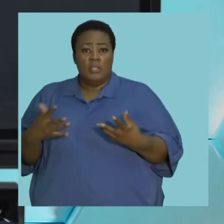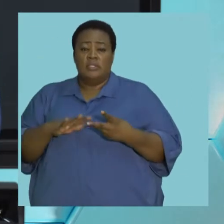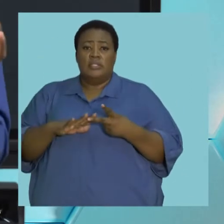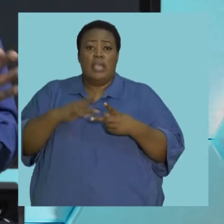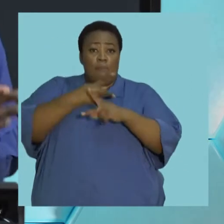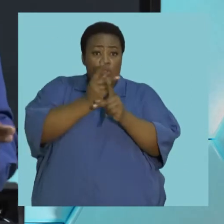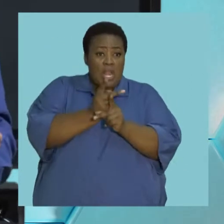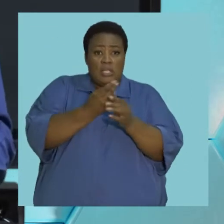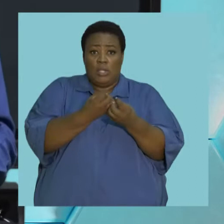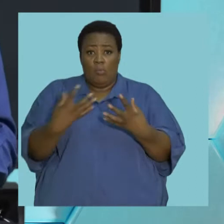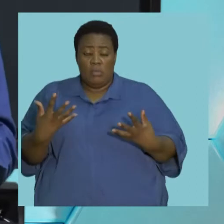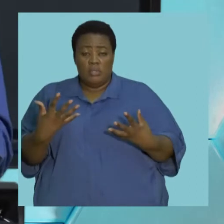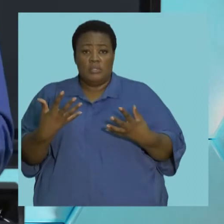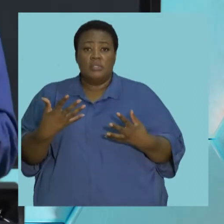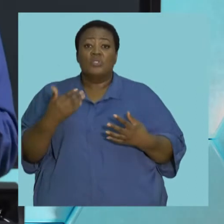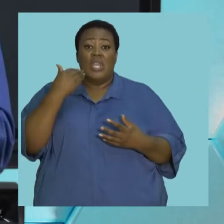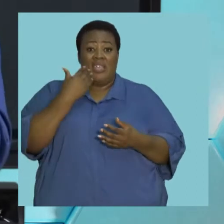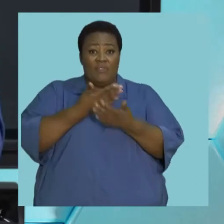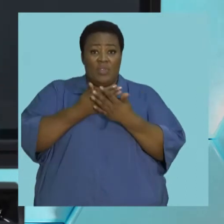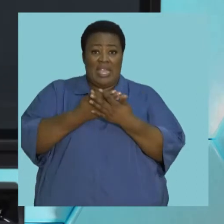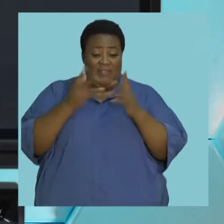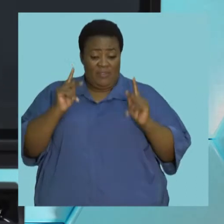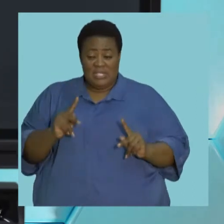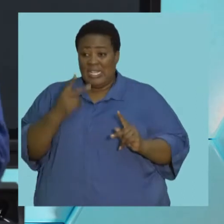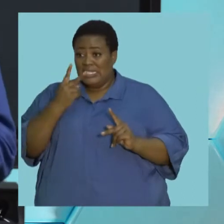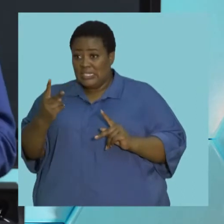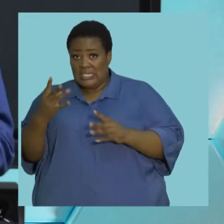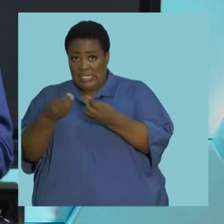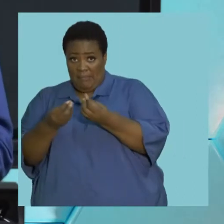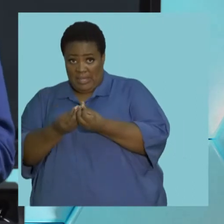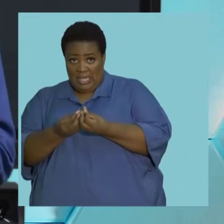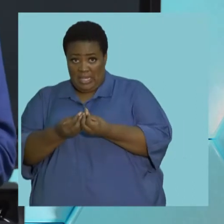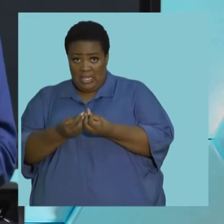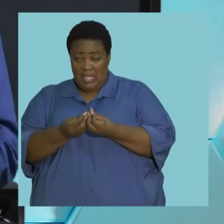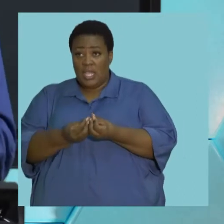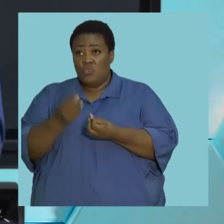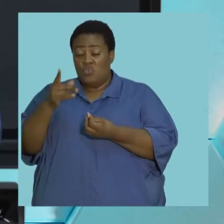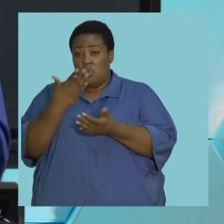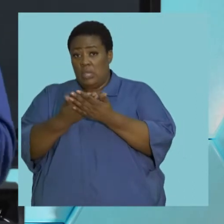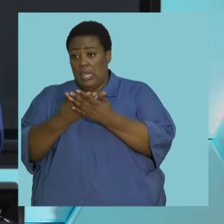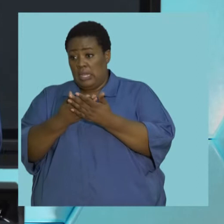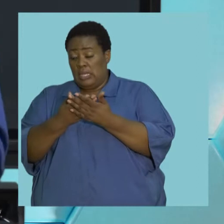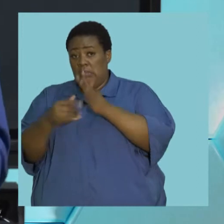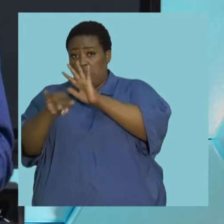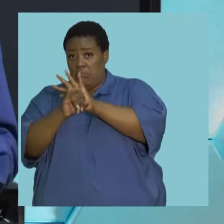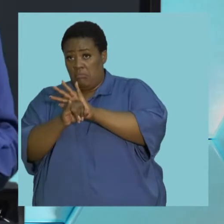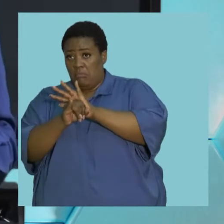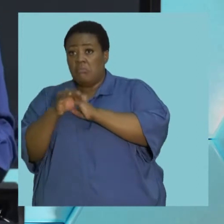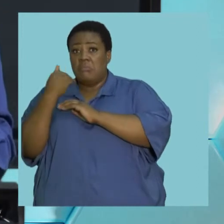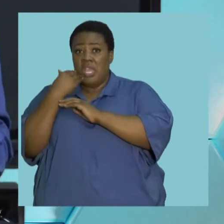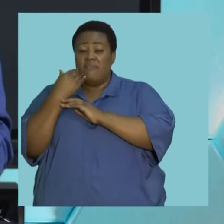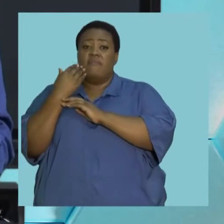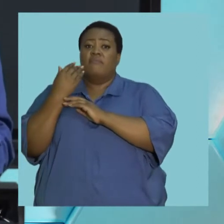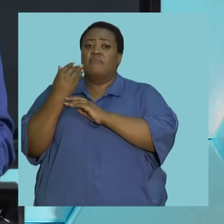the amount of products. So if you can physically see a property and you're able to determine from that if